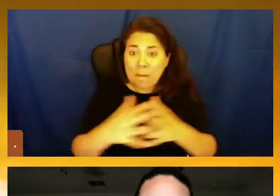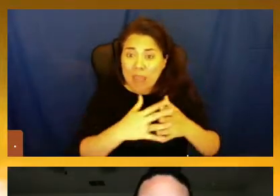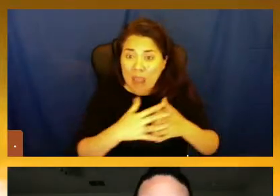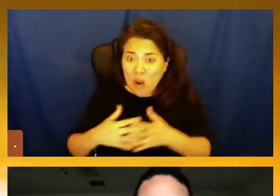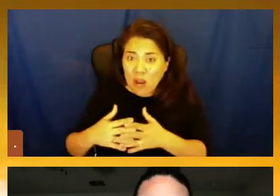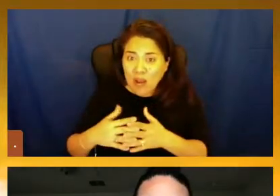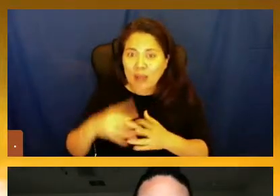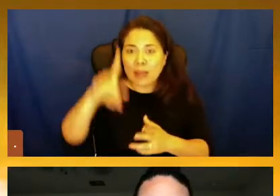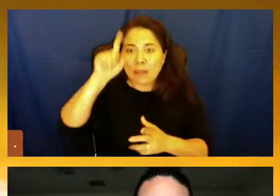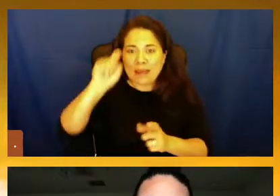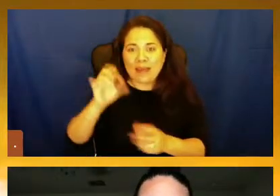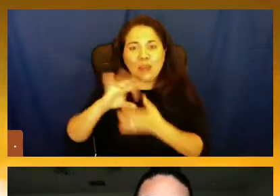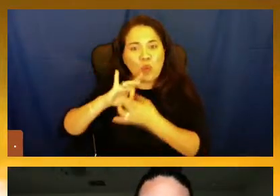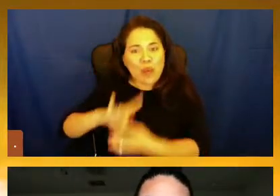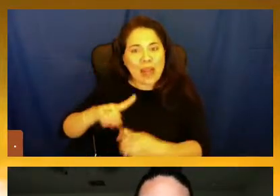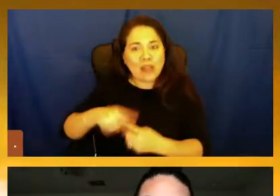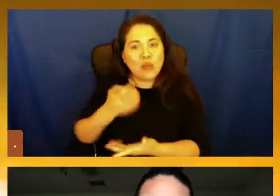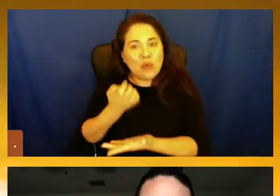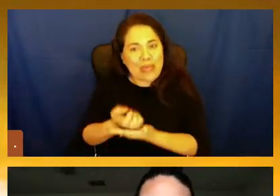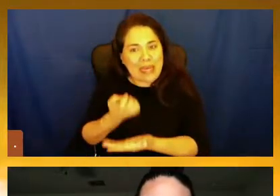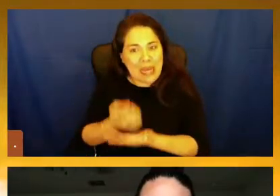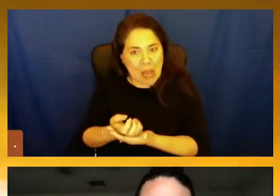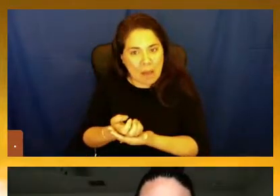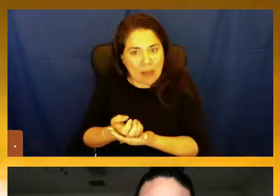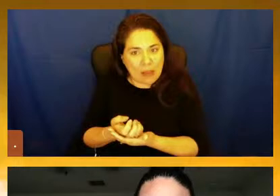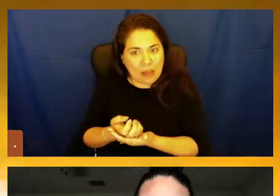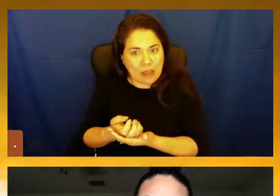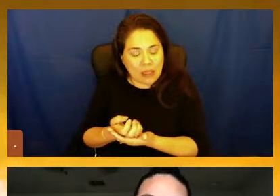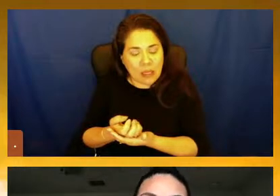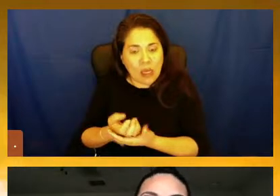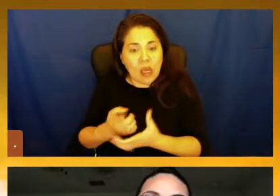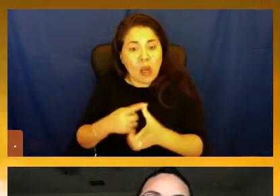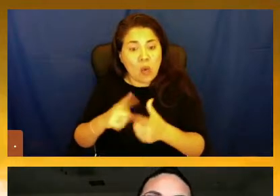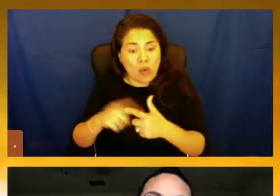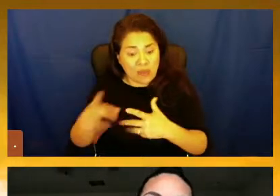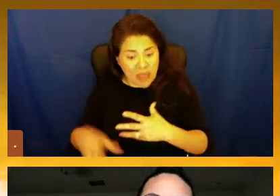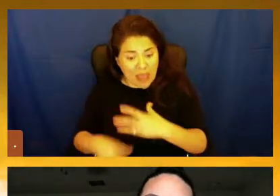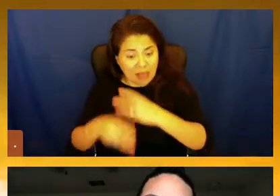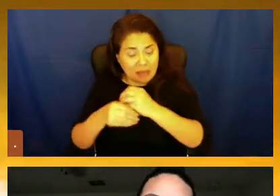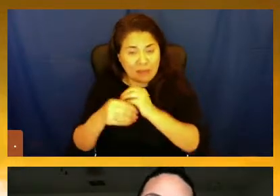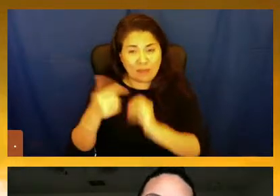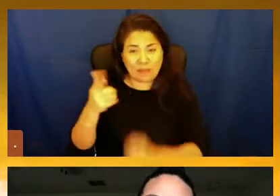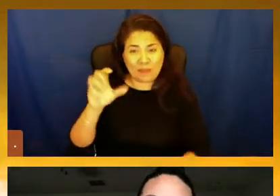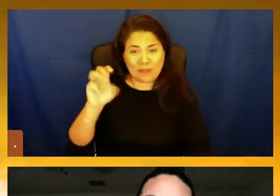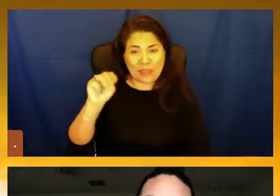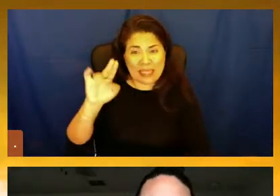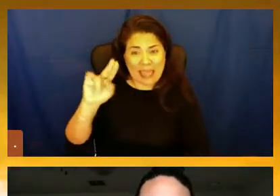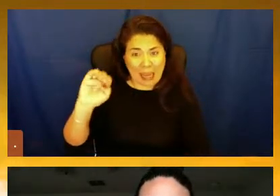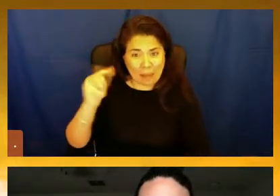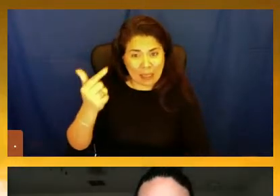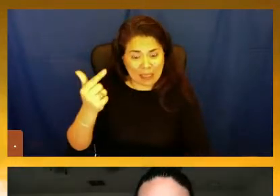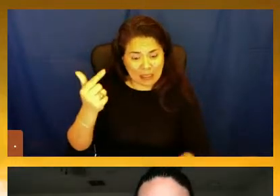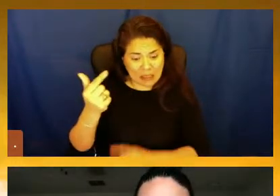of economics. When gaming is introduced into a community,